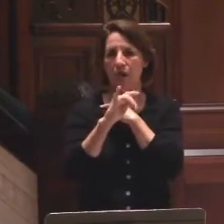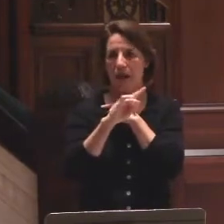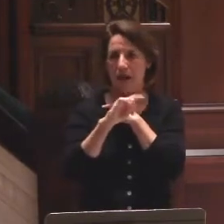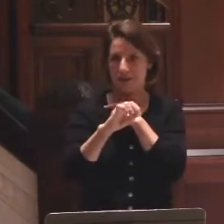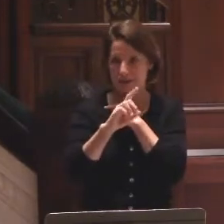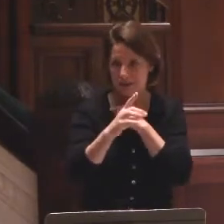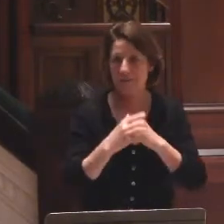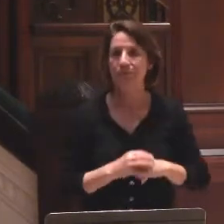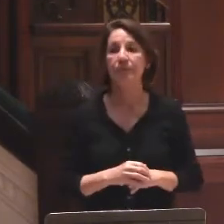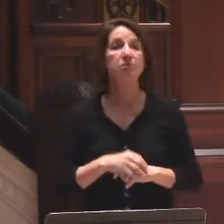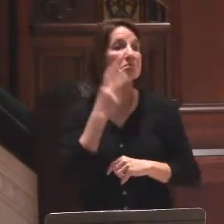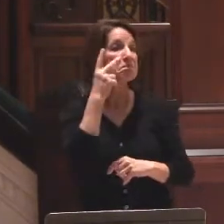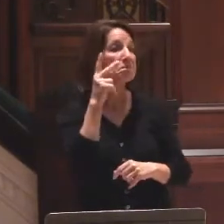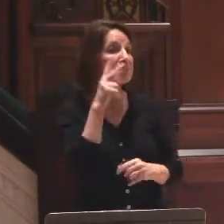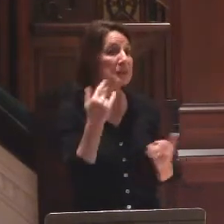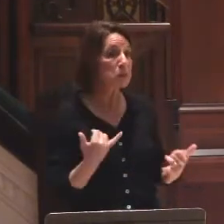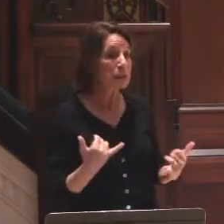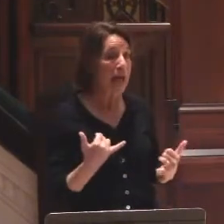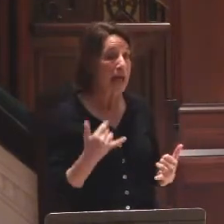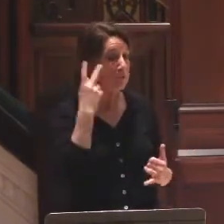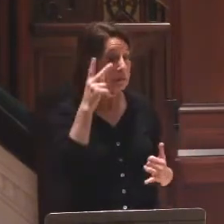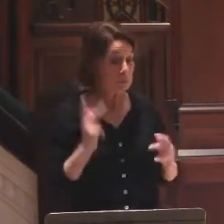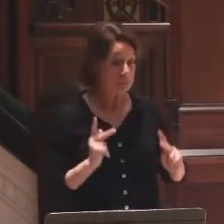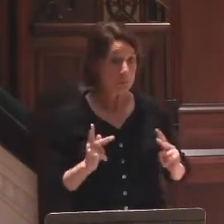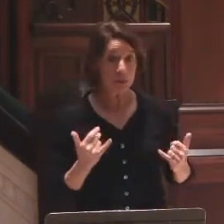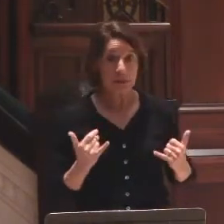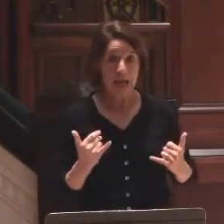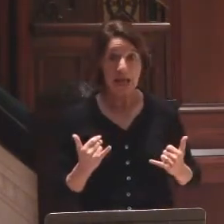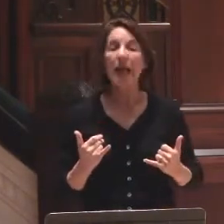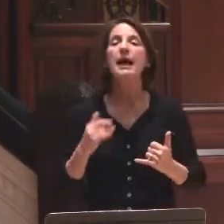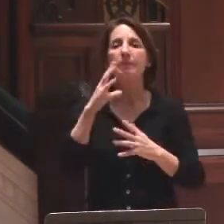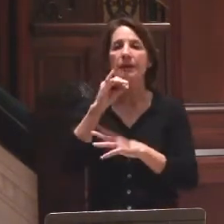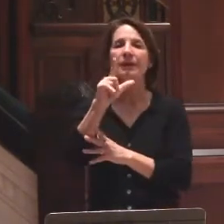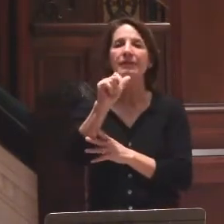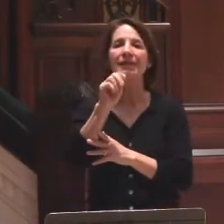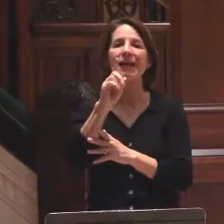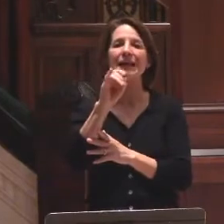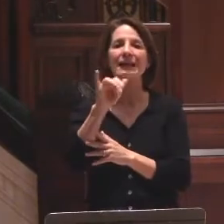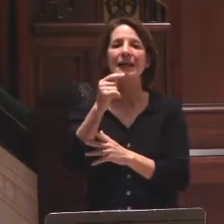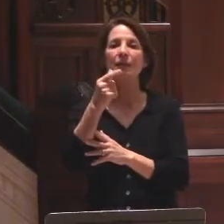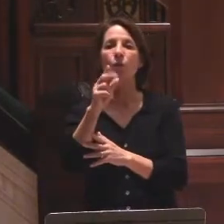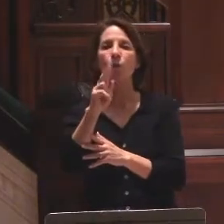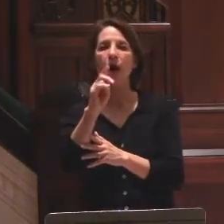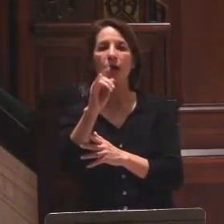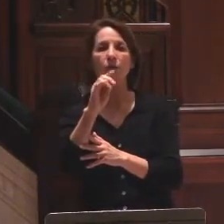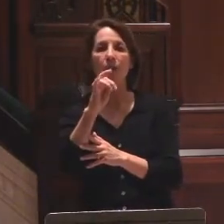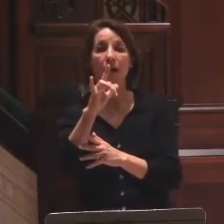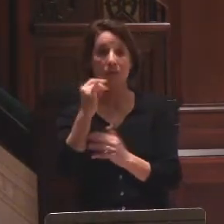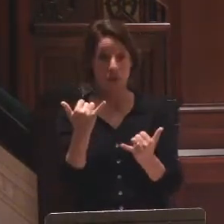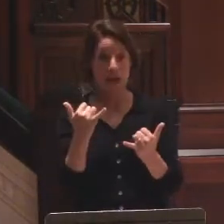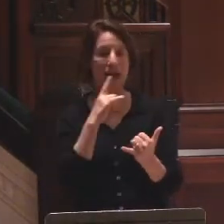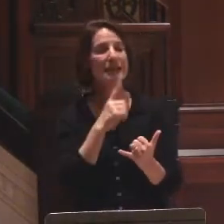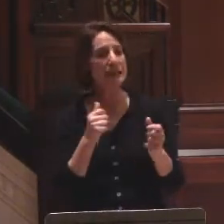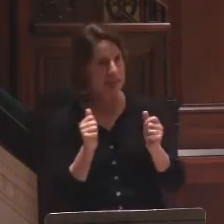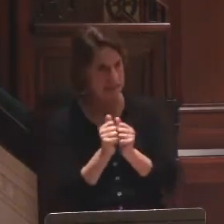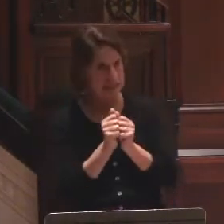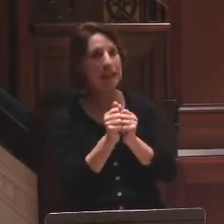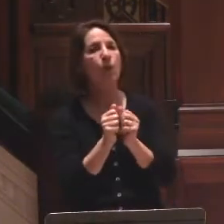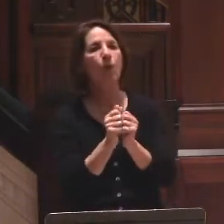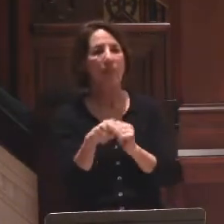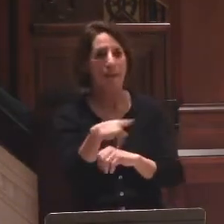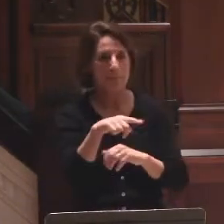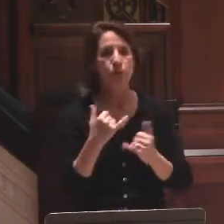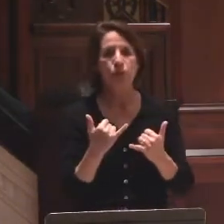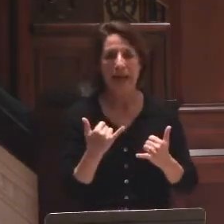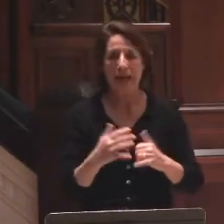Mexicans today believe that Our Lady of Guadalupe was God's messenger to them, and she is still with those who suffer, those outside